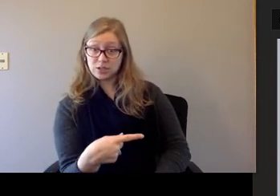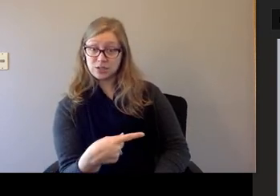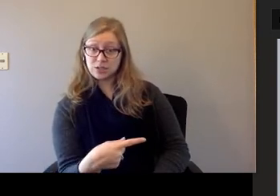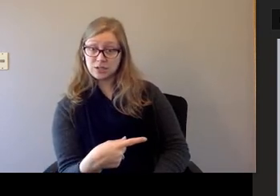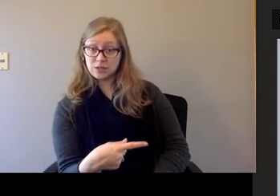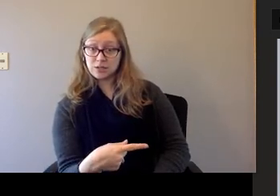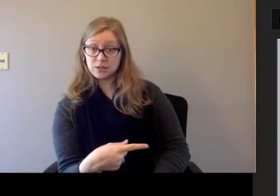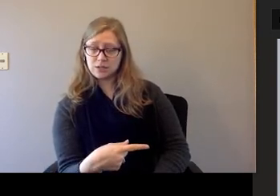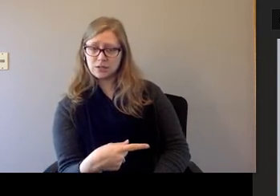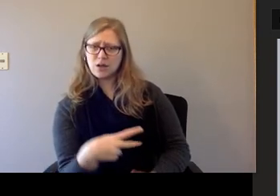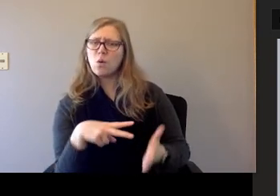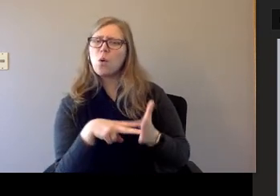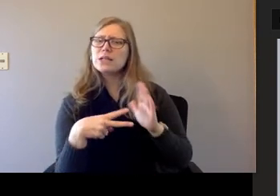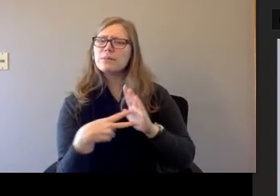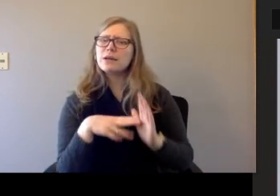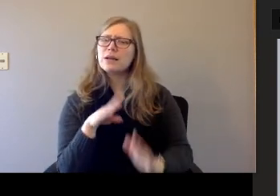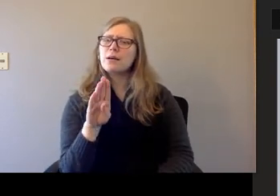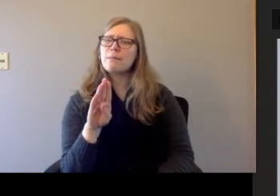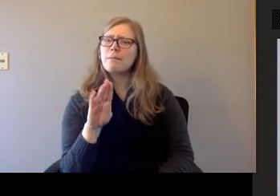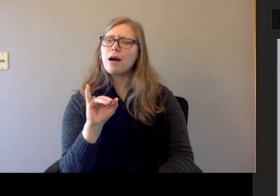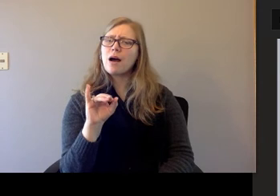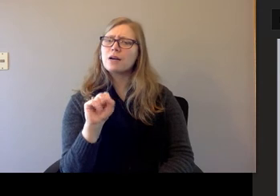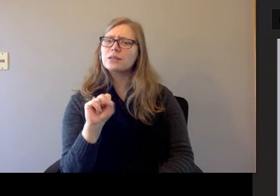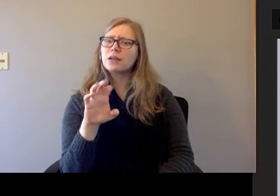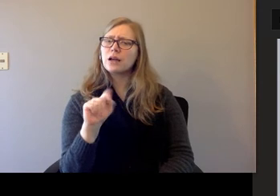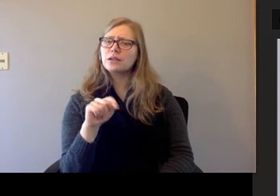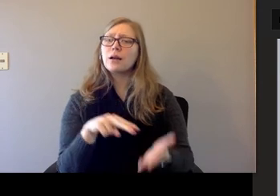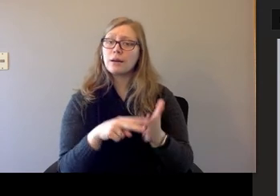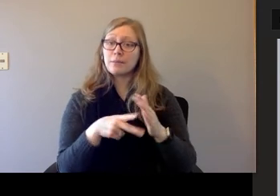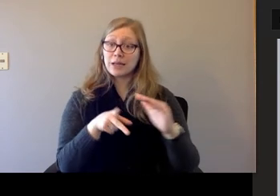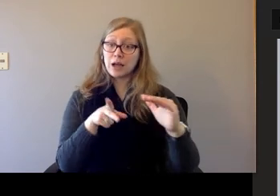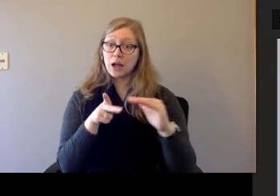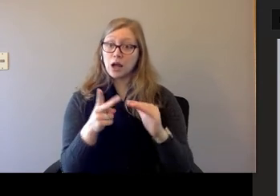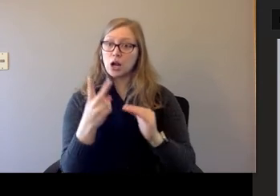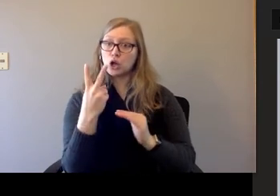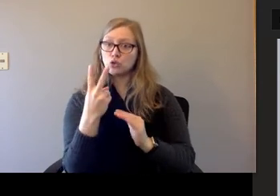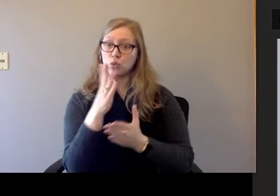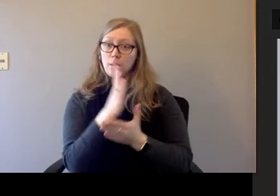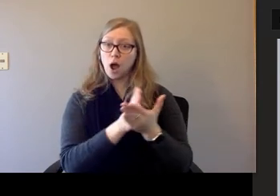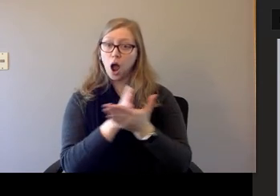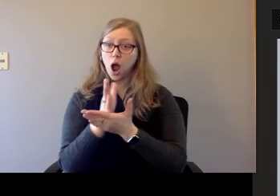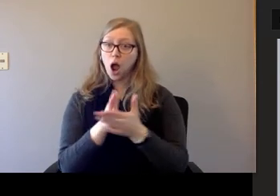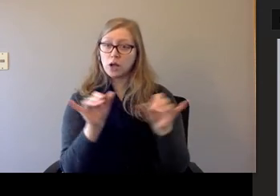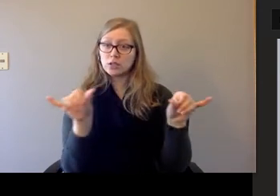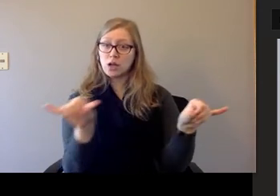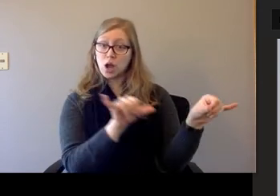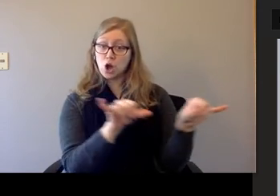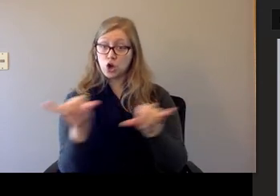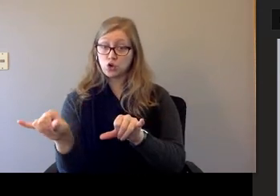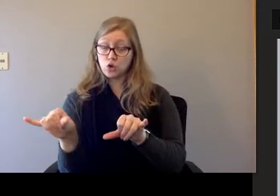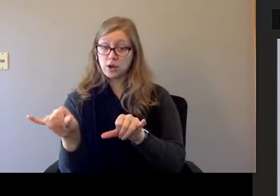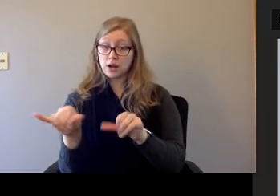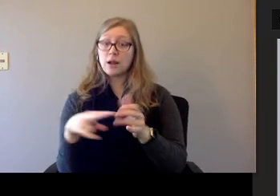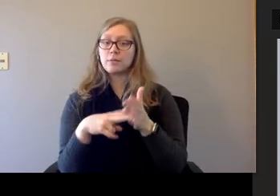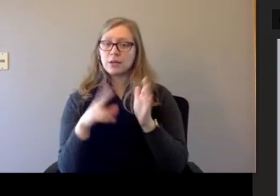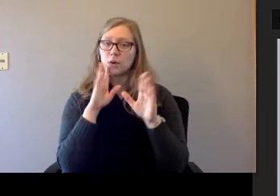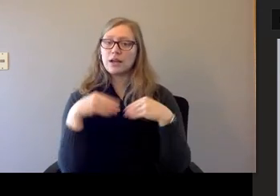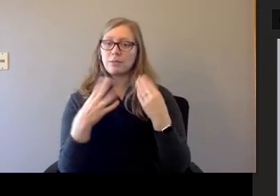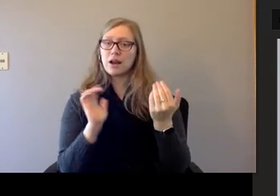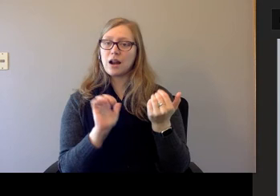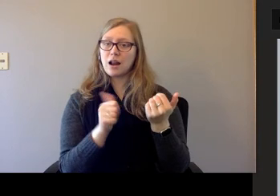what does it mean to bisect? It means to cut into two congruent parts. So that will give me another angle that is congruent. So